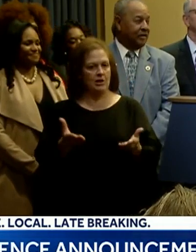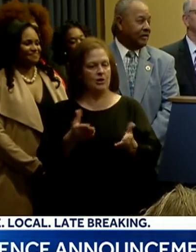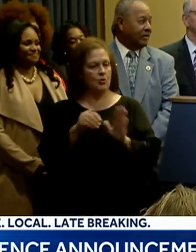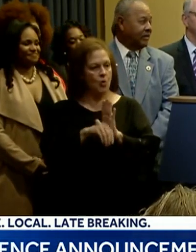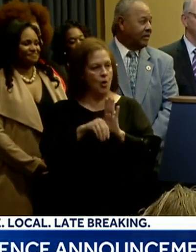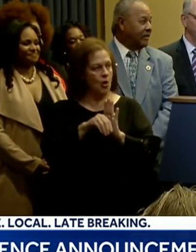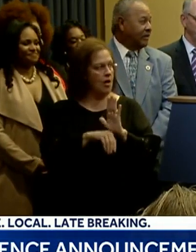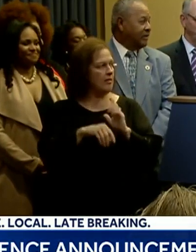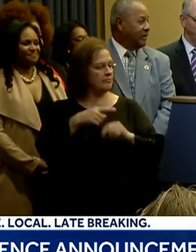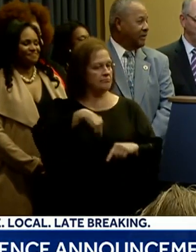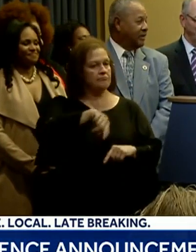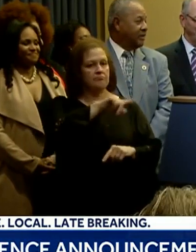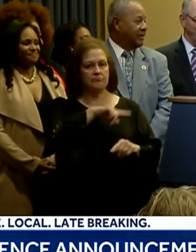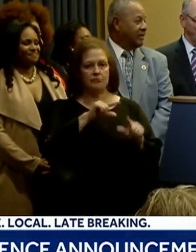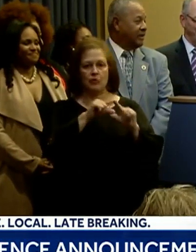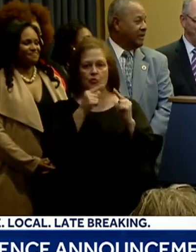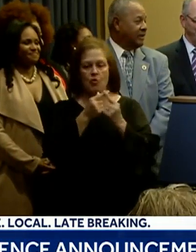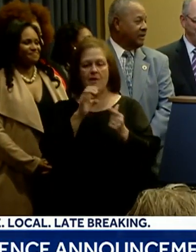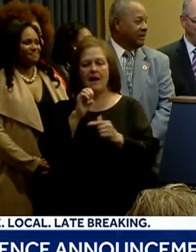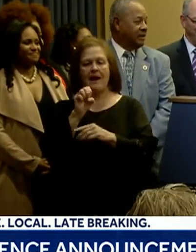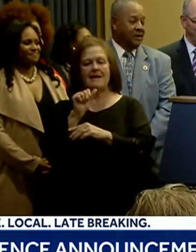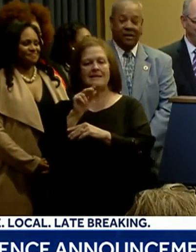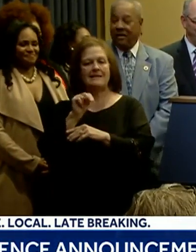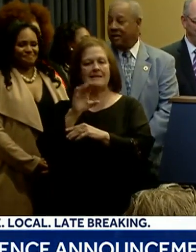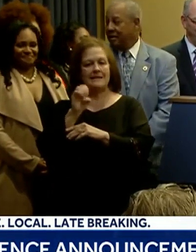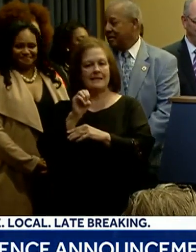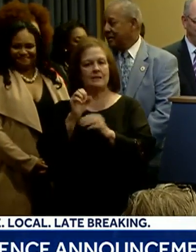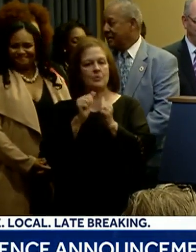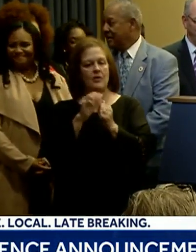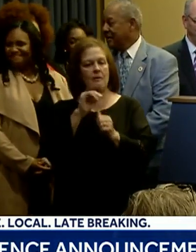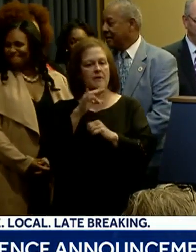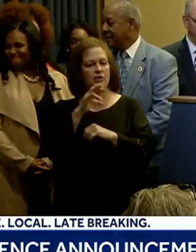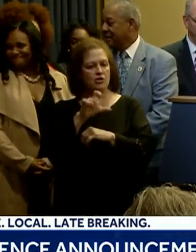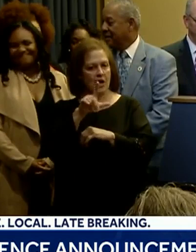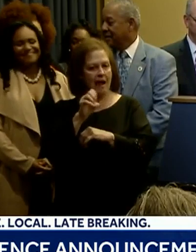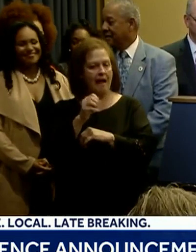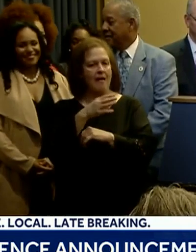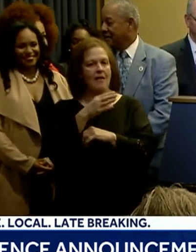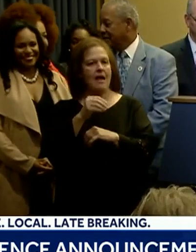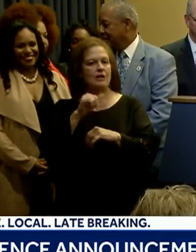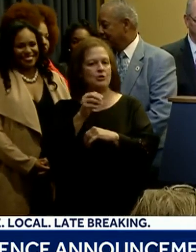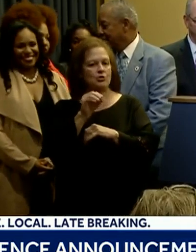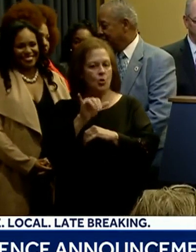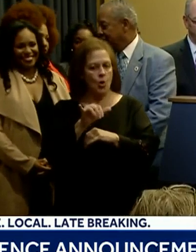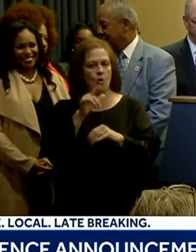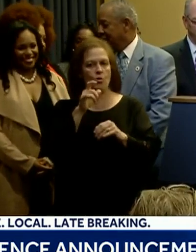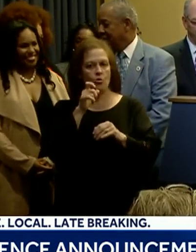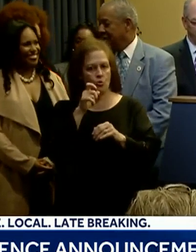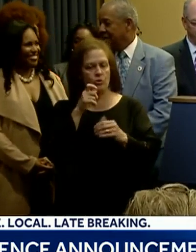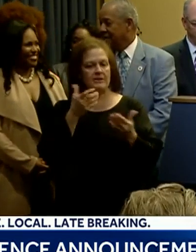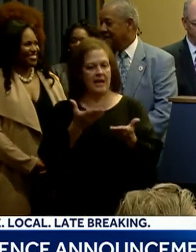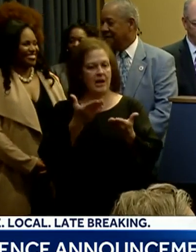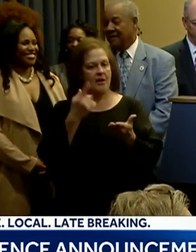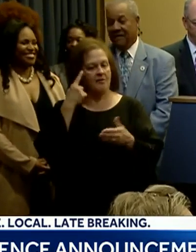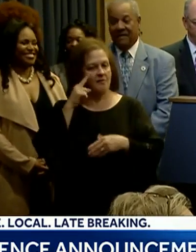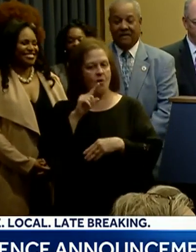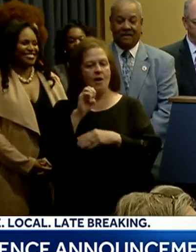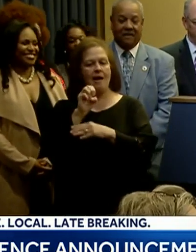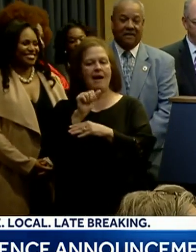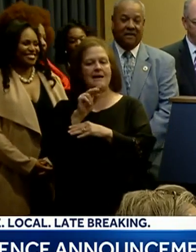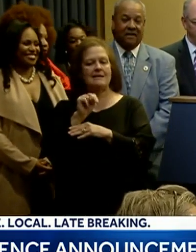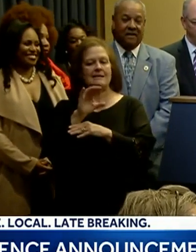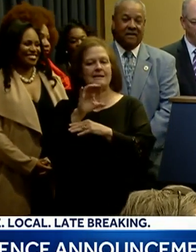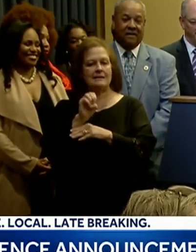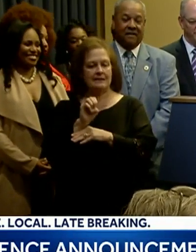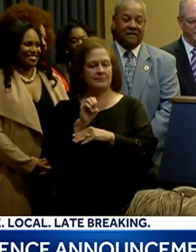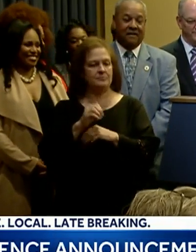family standing with us, Ms. Michelle E. Banks, as well as Ms. Joy Prophet, representing Essence this afternoon. But without further